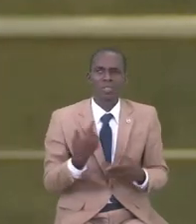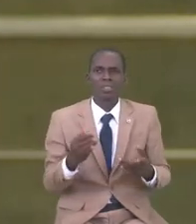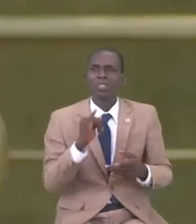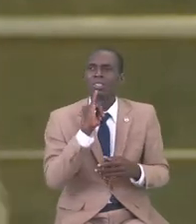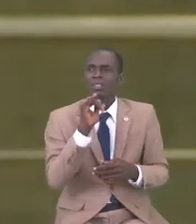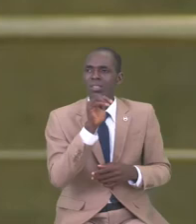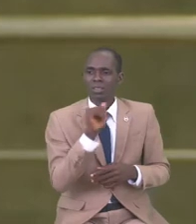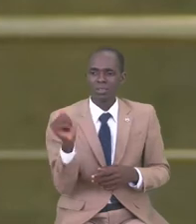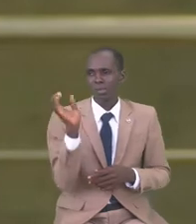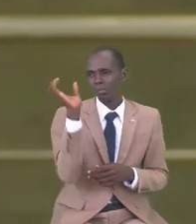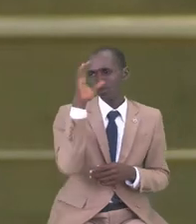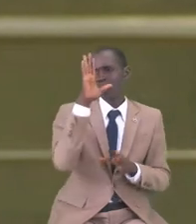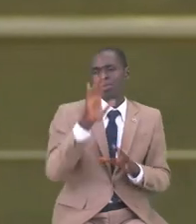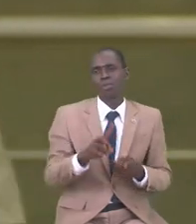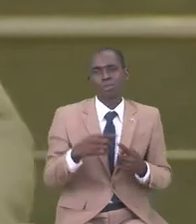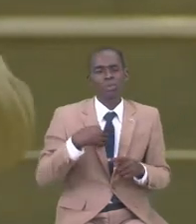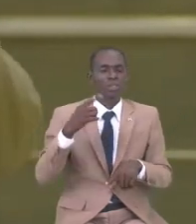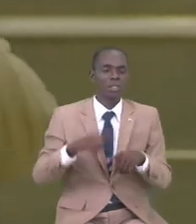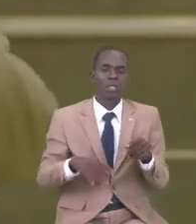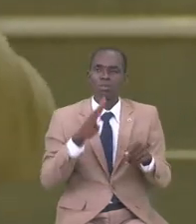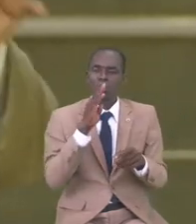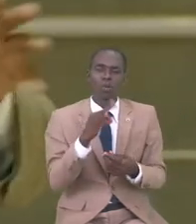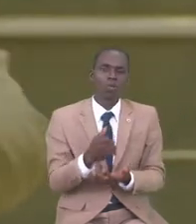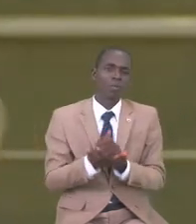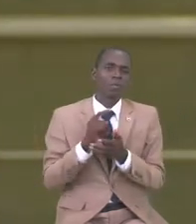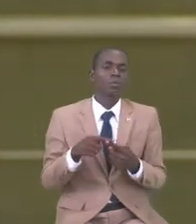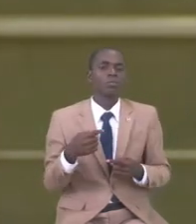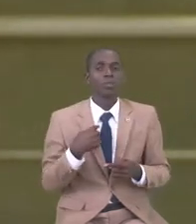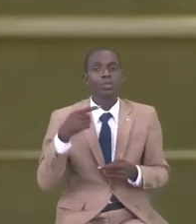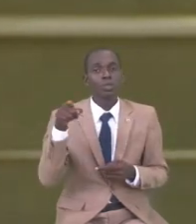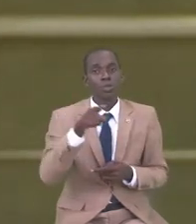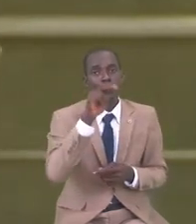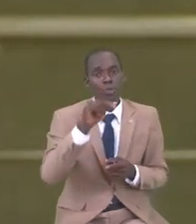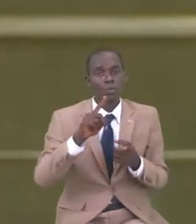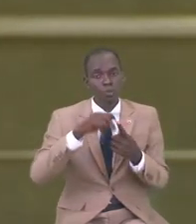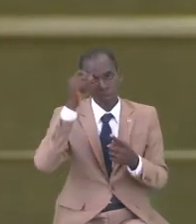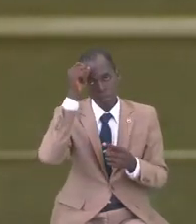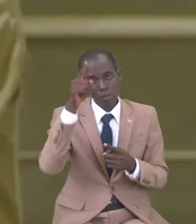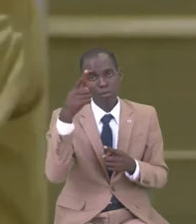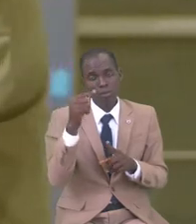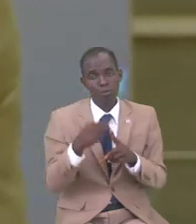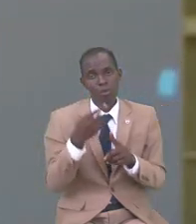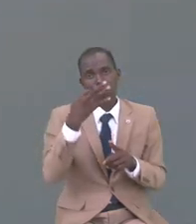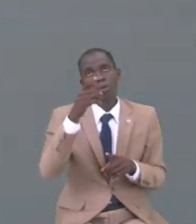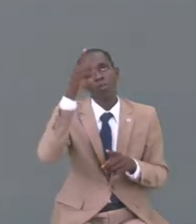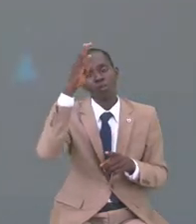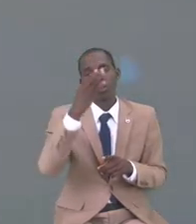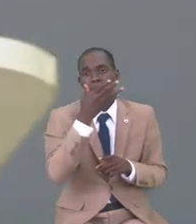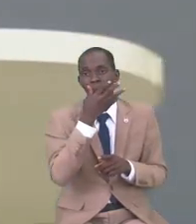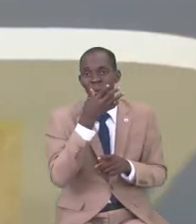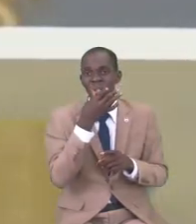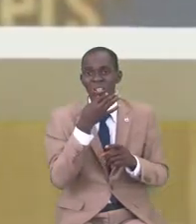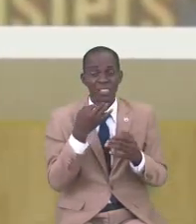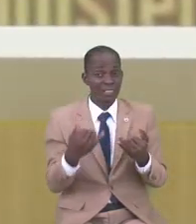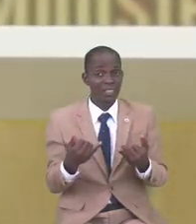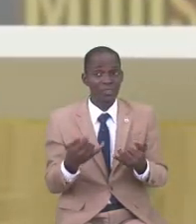me. It cannot be of any service to me. You need to understand the word of God. Now, the ravens